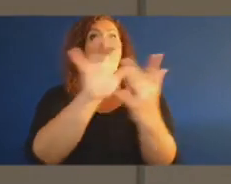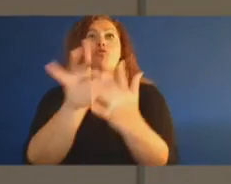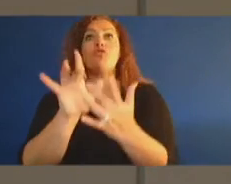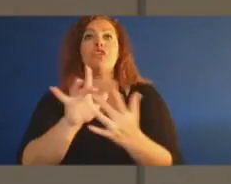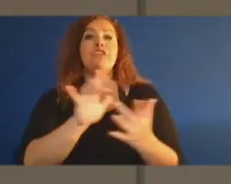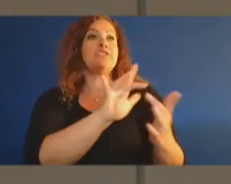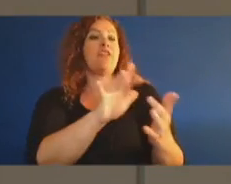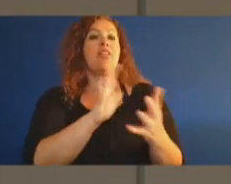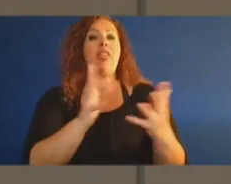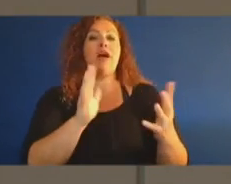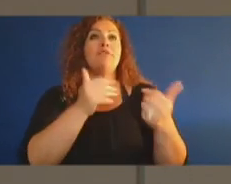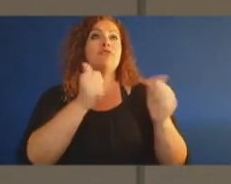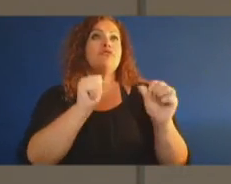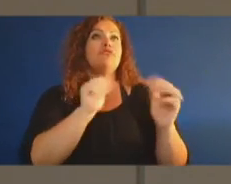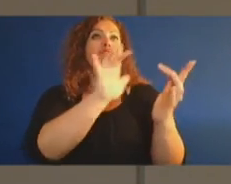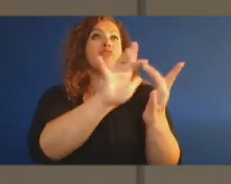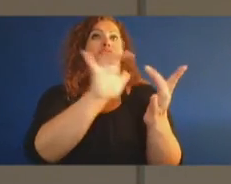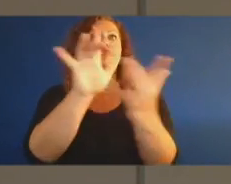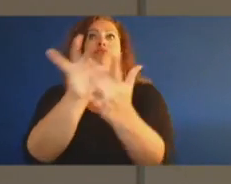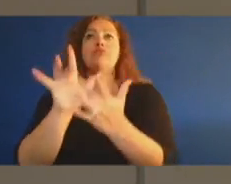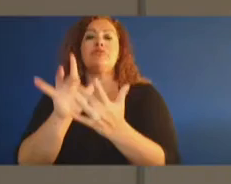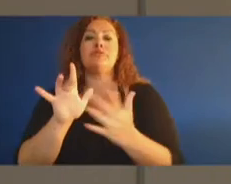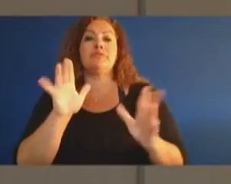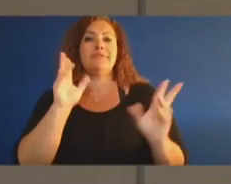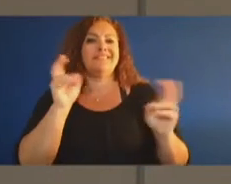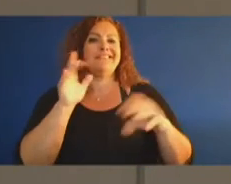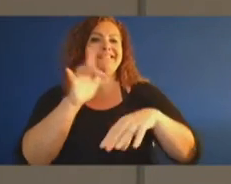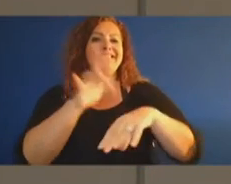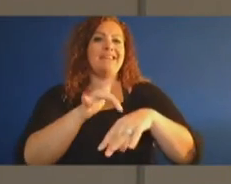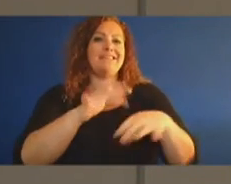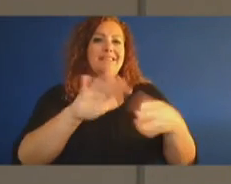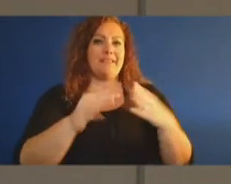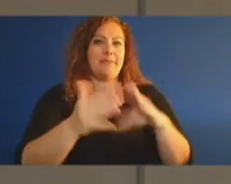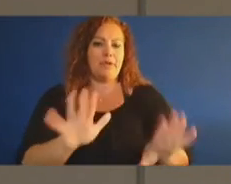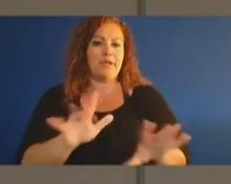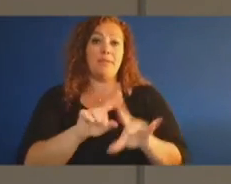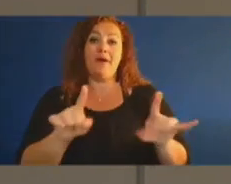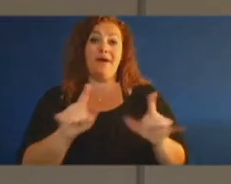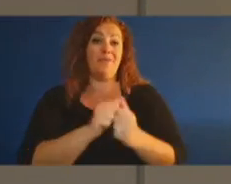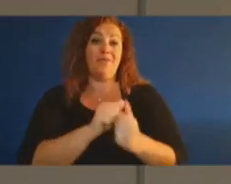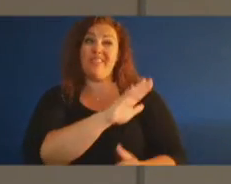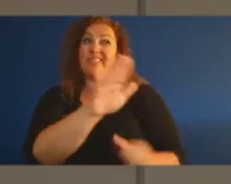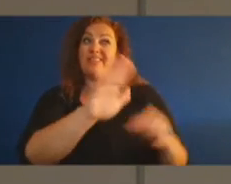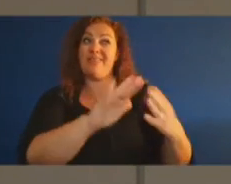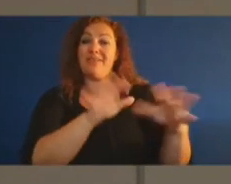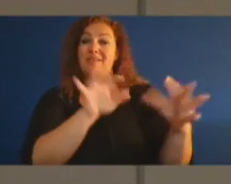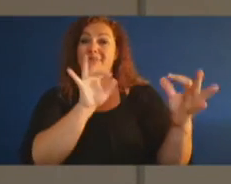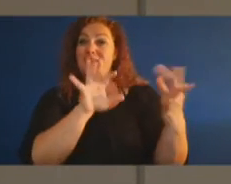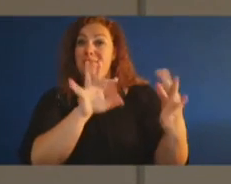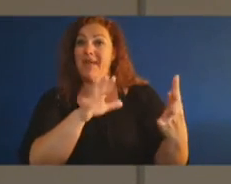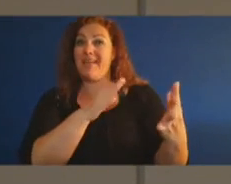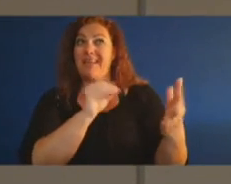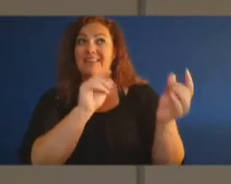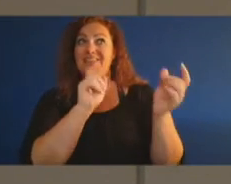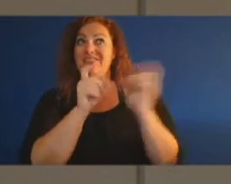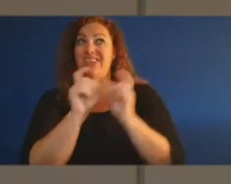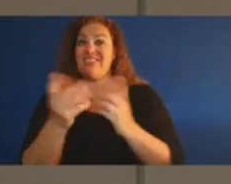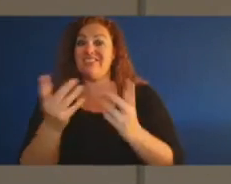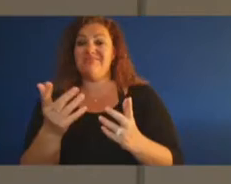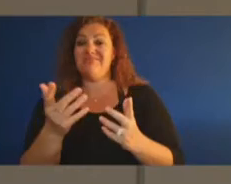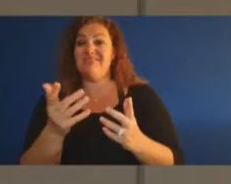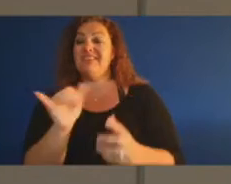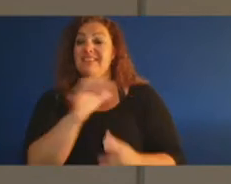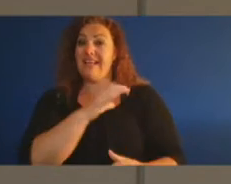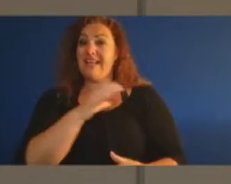of Outreach and touching the community but as far as getting the community feedback and the changes and like council member barari